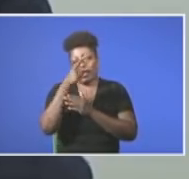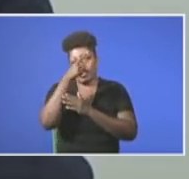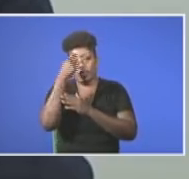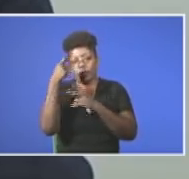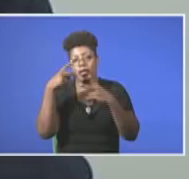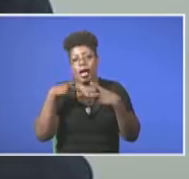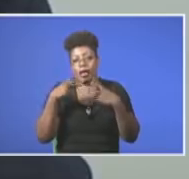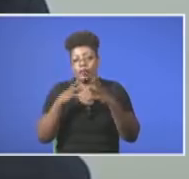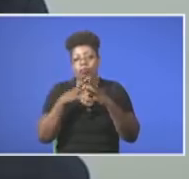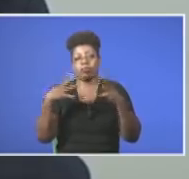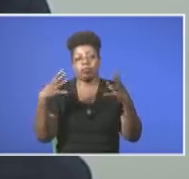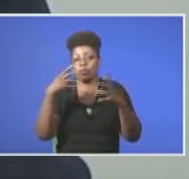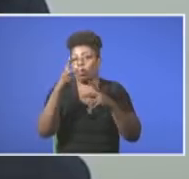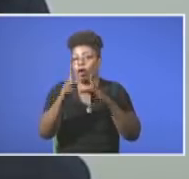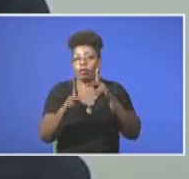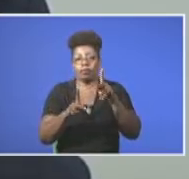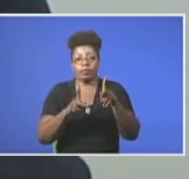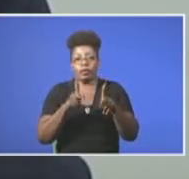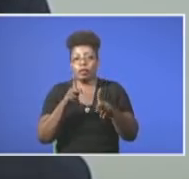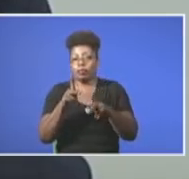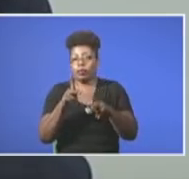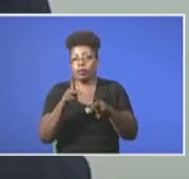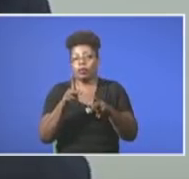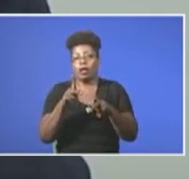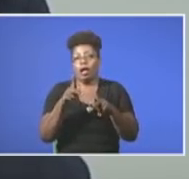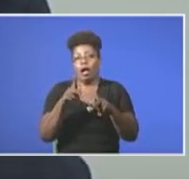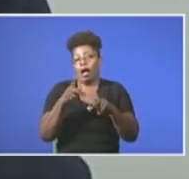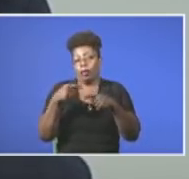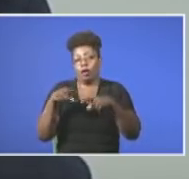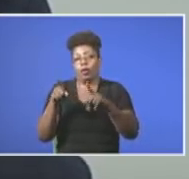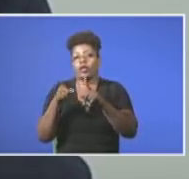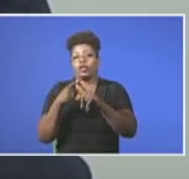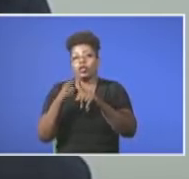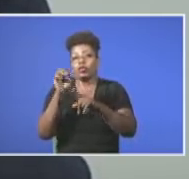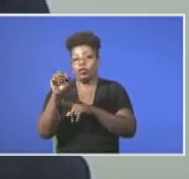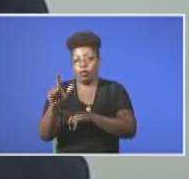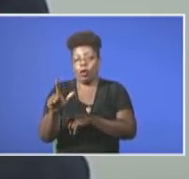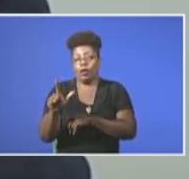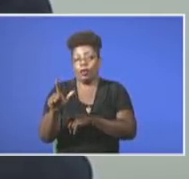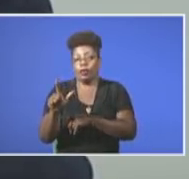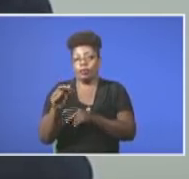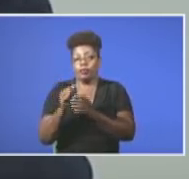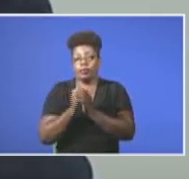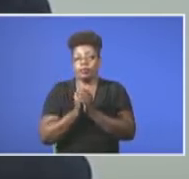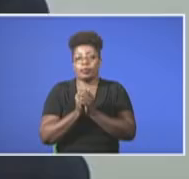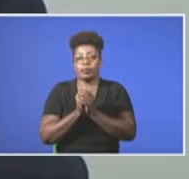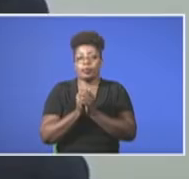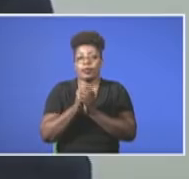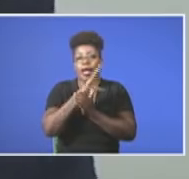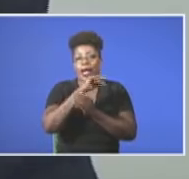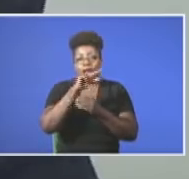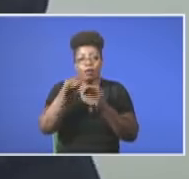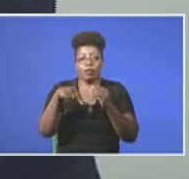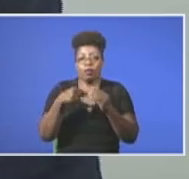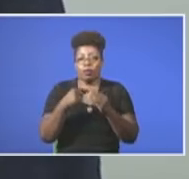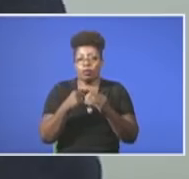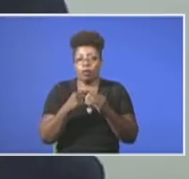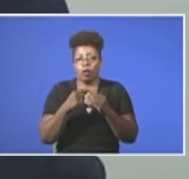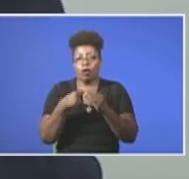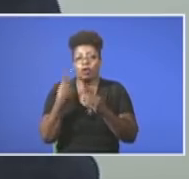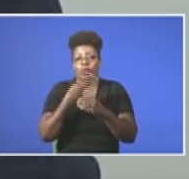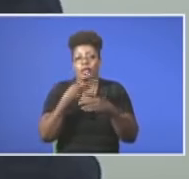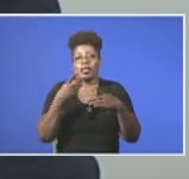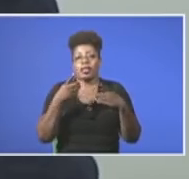very robust amount of passengers, particularly going to our Florida destinations. And overall, we